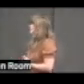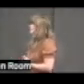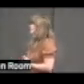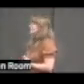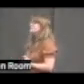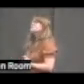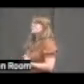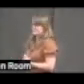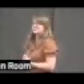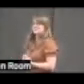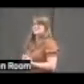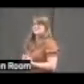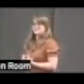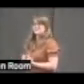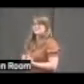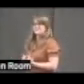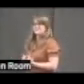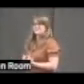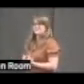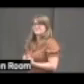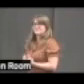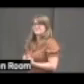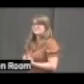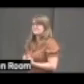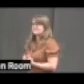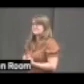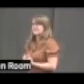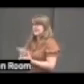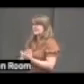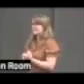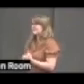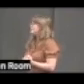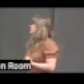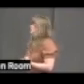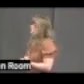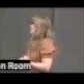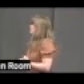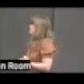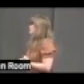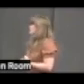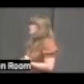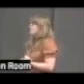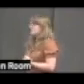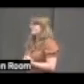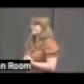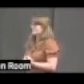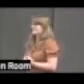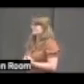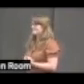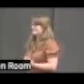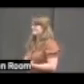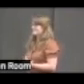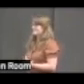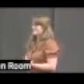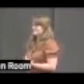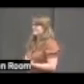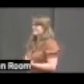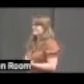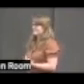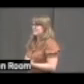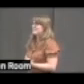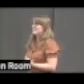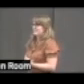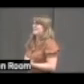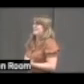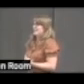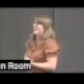people watching all around? Yeah, go for it. Sorry. Are people